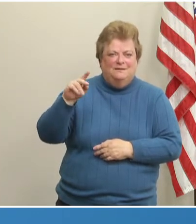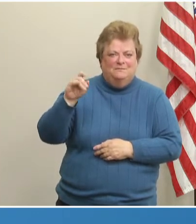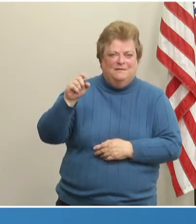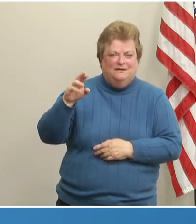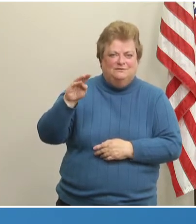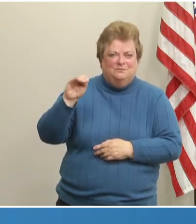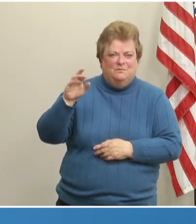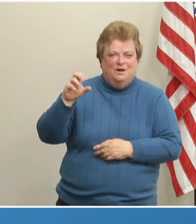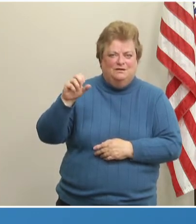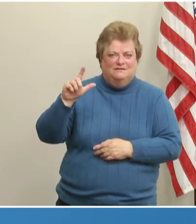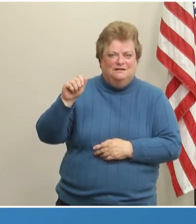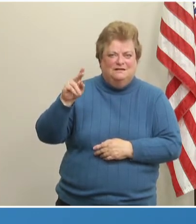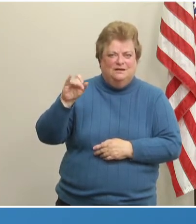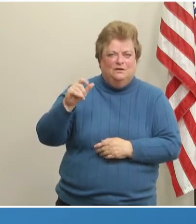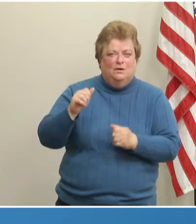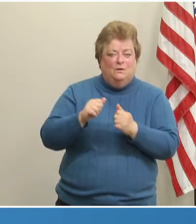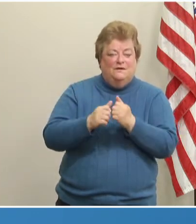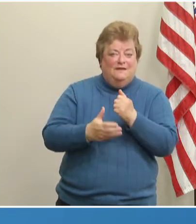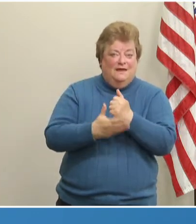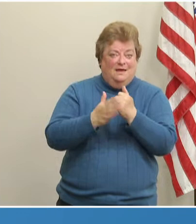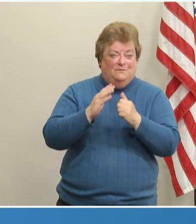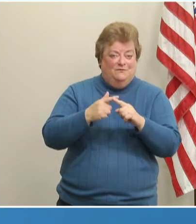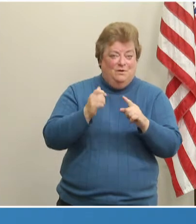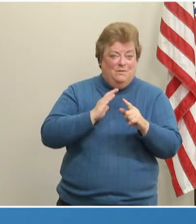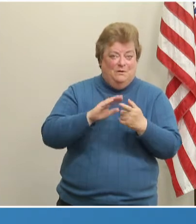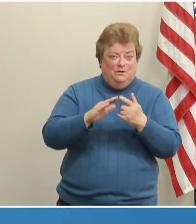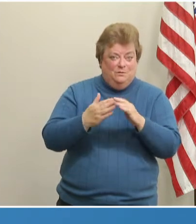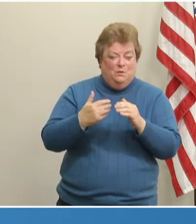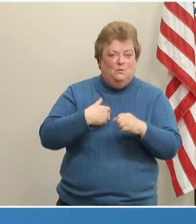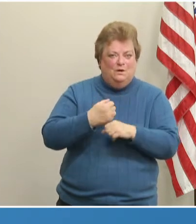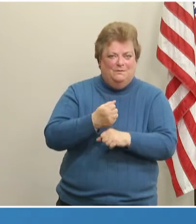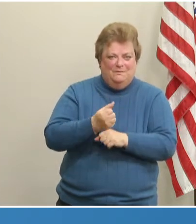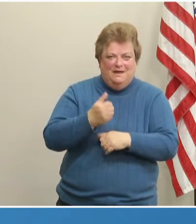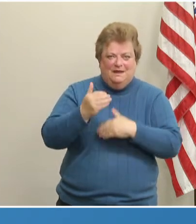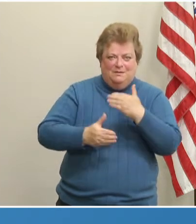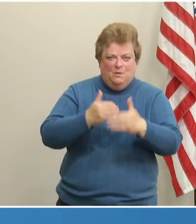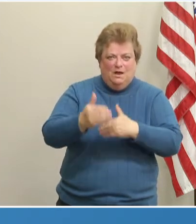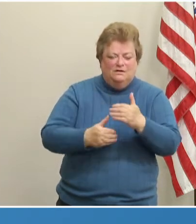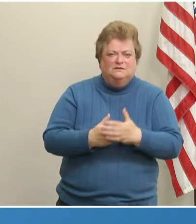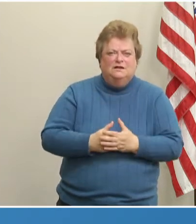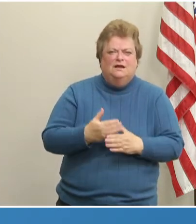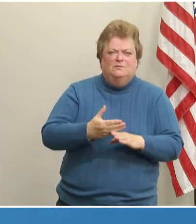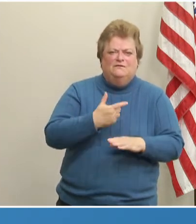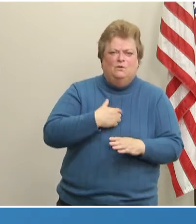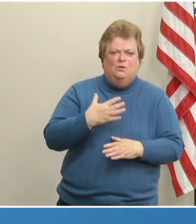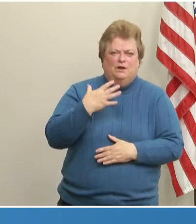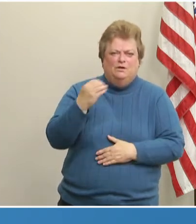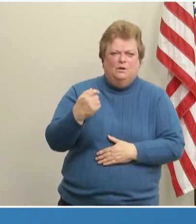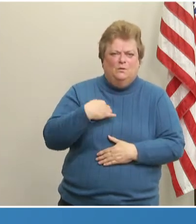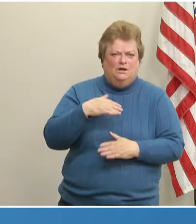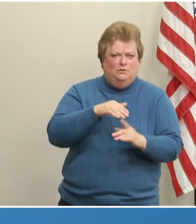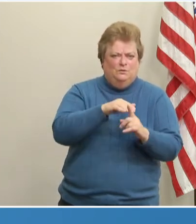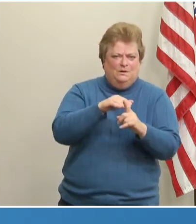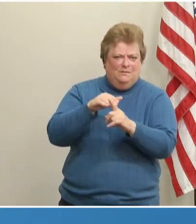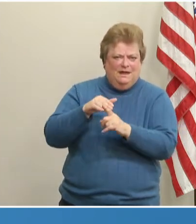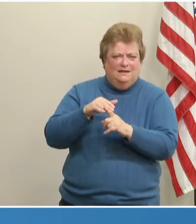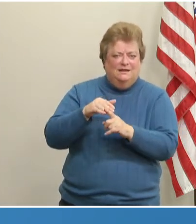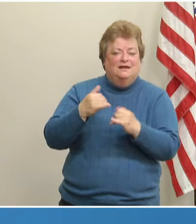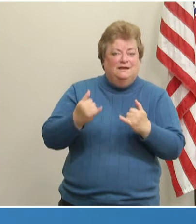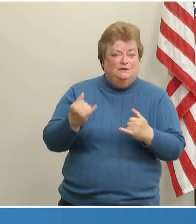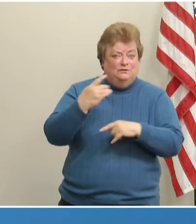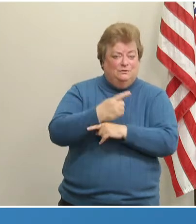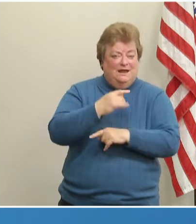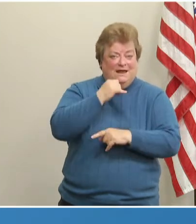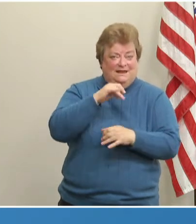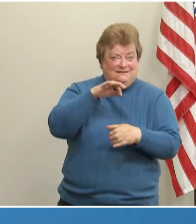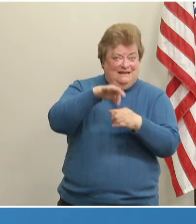help of our entire community, we are making measurable progress. And before we go, we want to remind everyone that it is Election